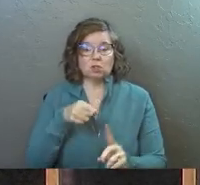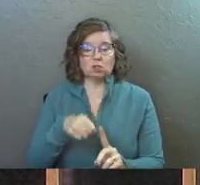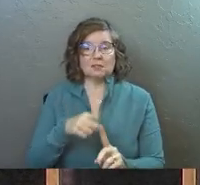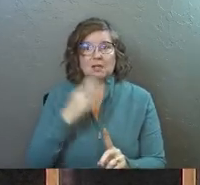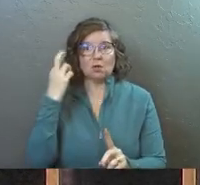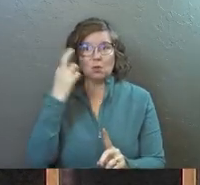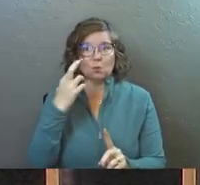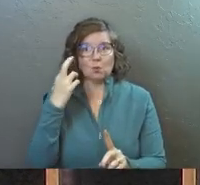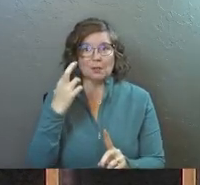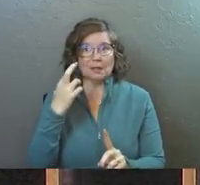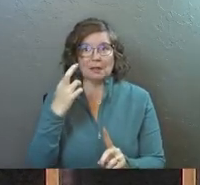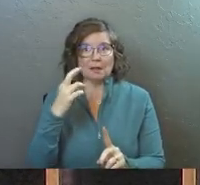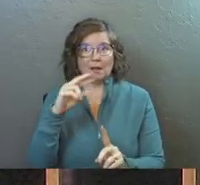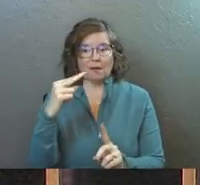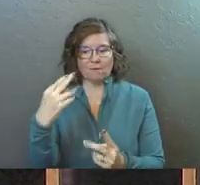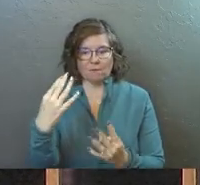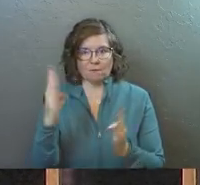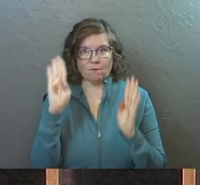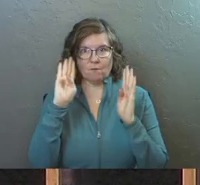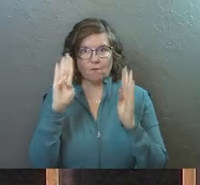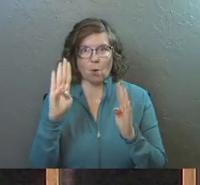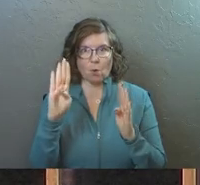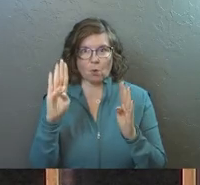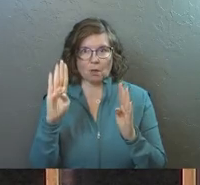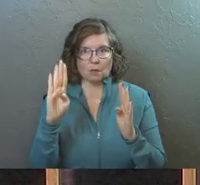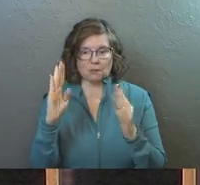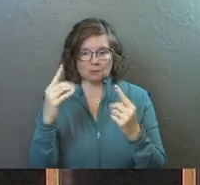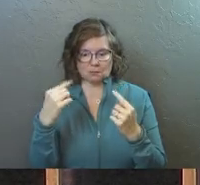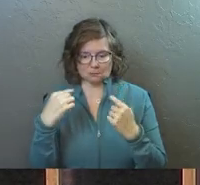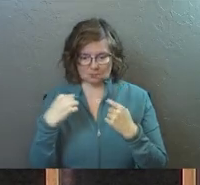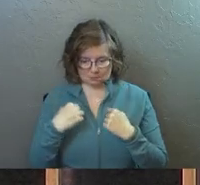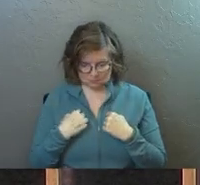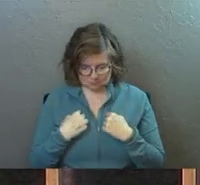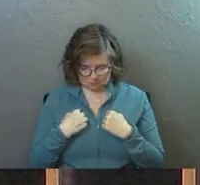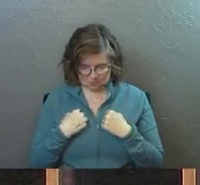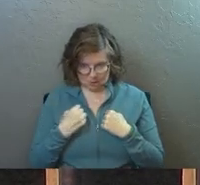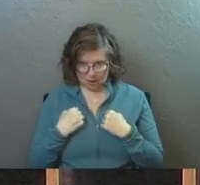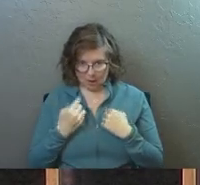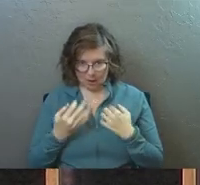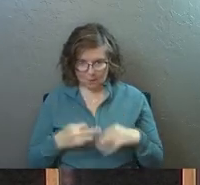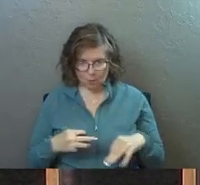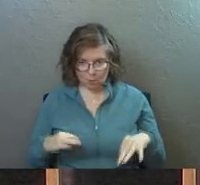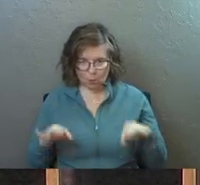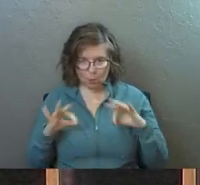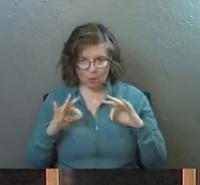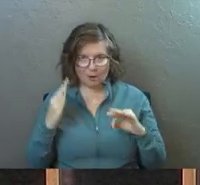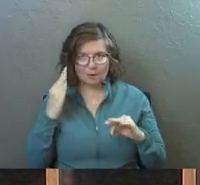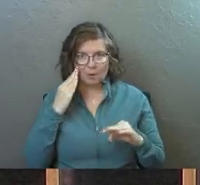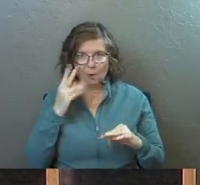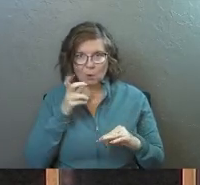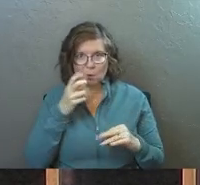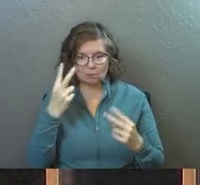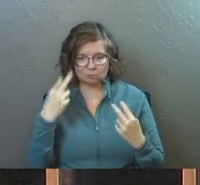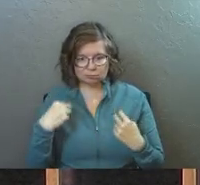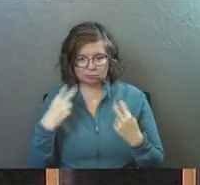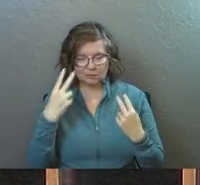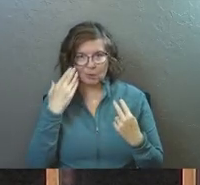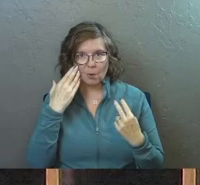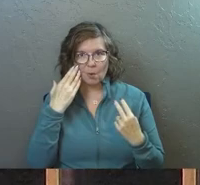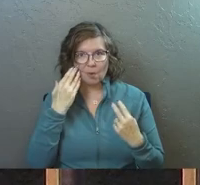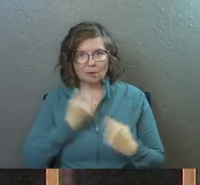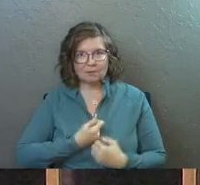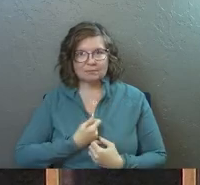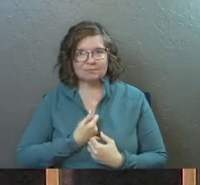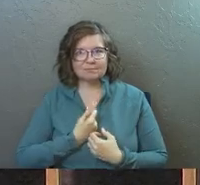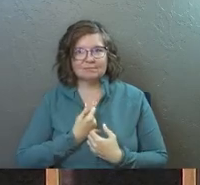she realizes the spotlight is on her and she realizes that she is worth knowing. It's a powerful thing to get your